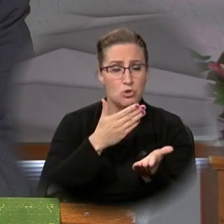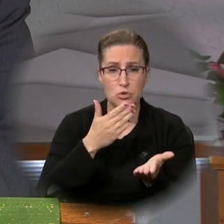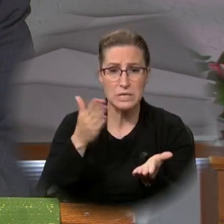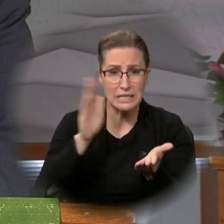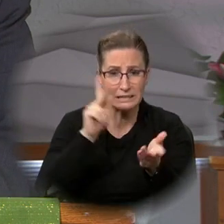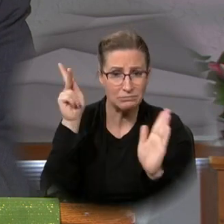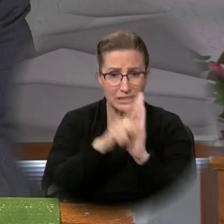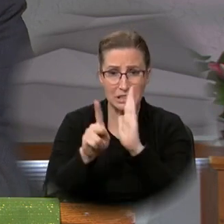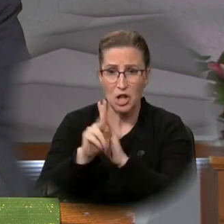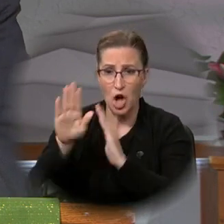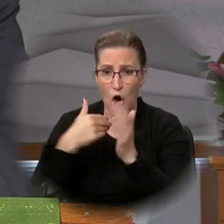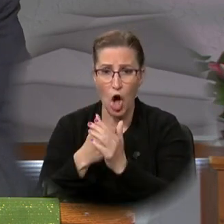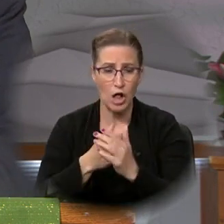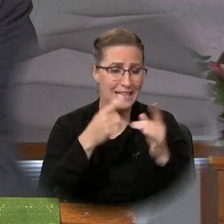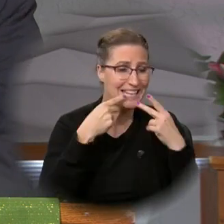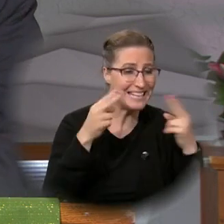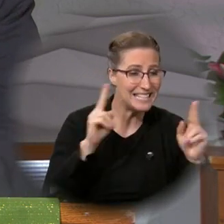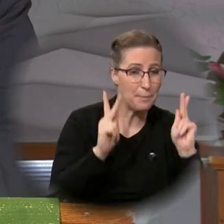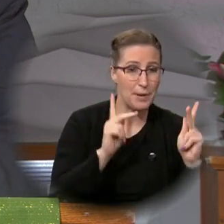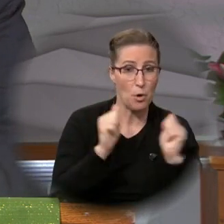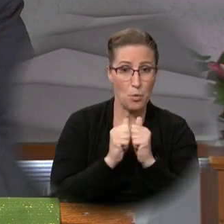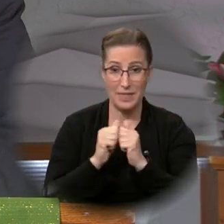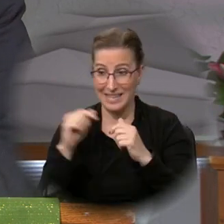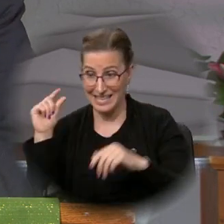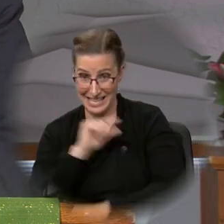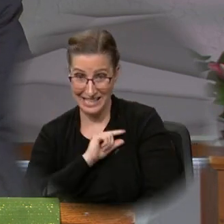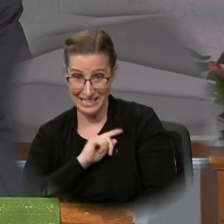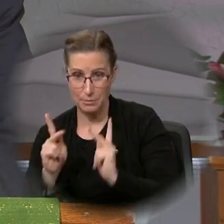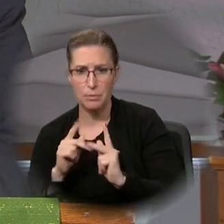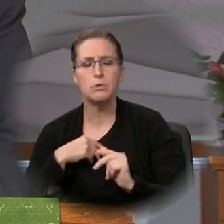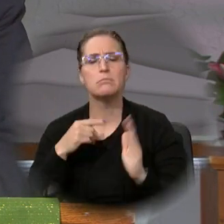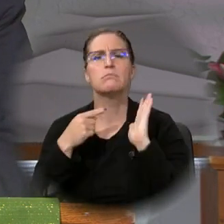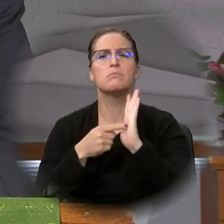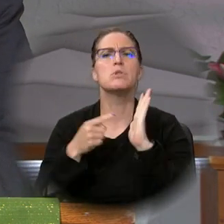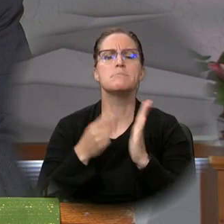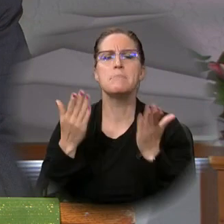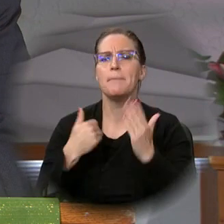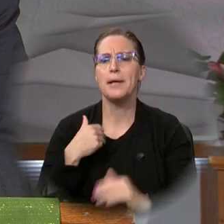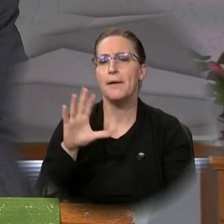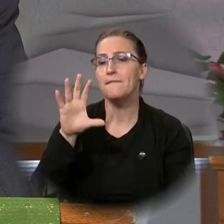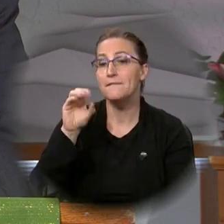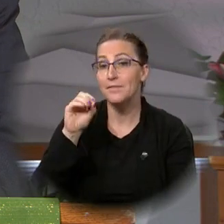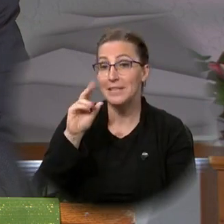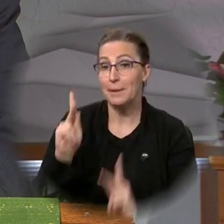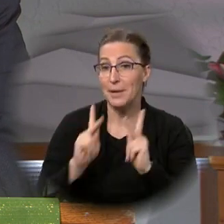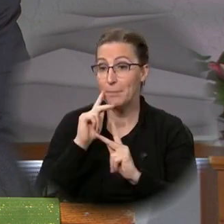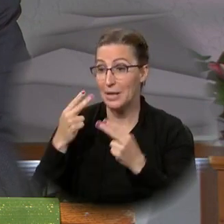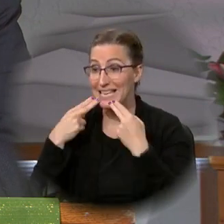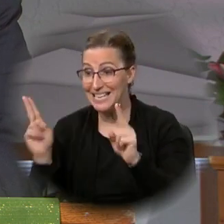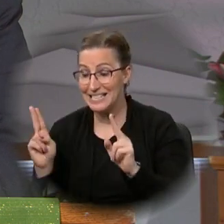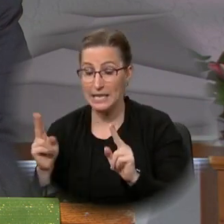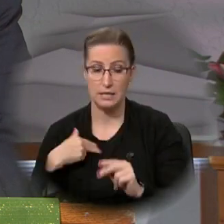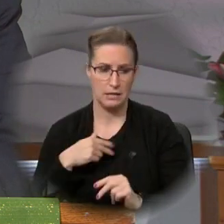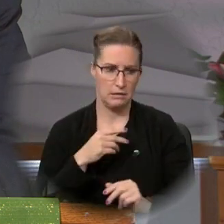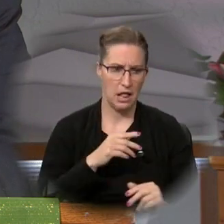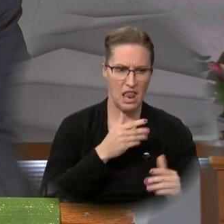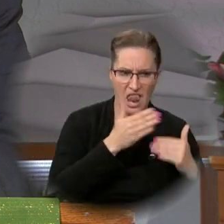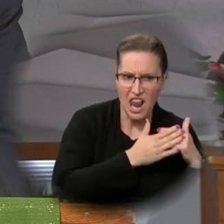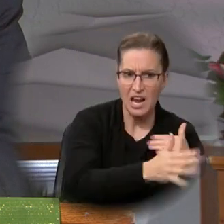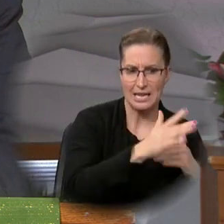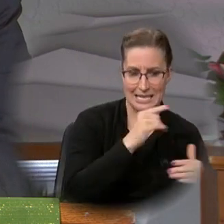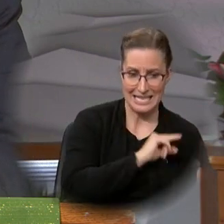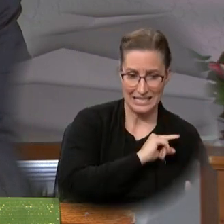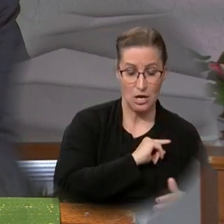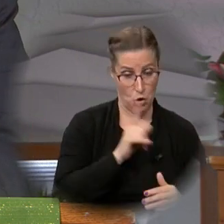with the guilty? Suppose there were 50 innocent people in the city. Would you wipe out the place rather than spare it for the sake